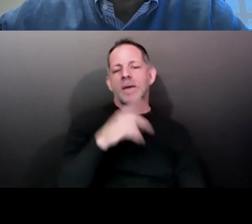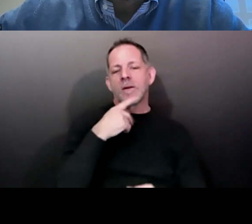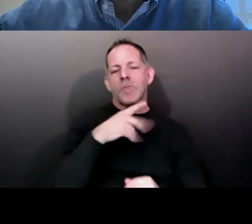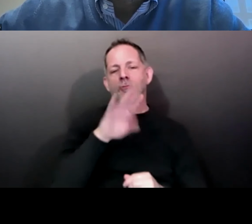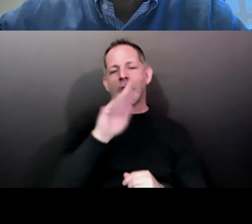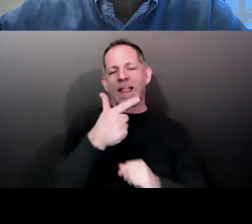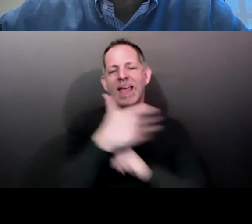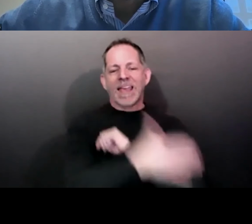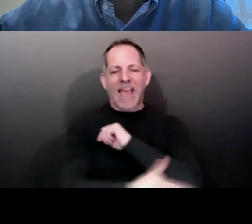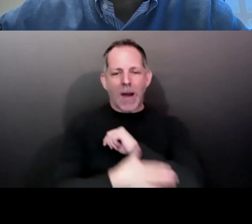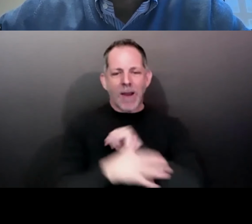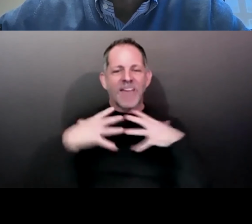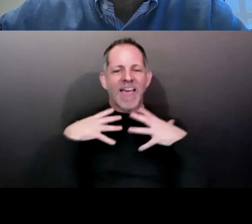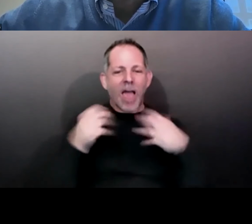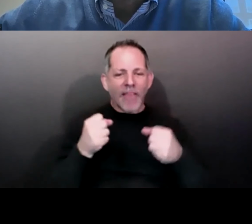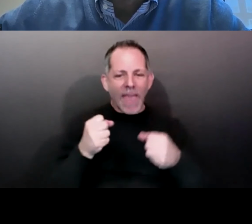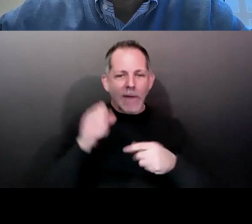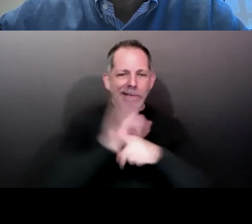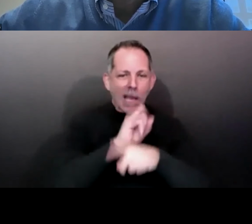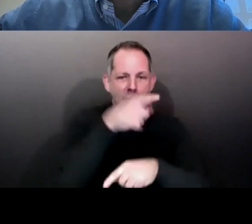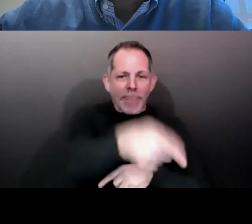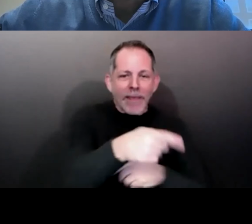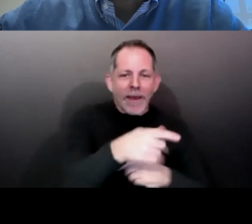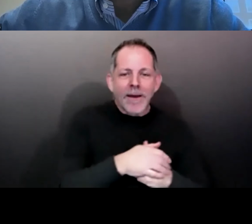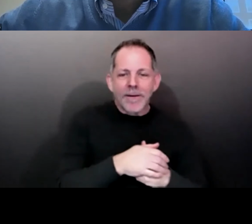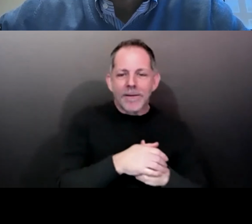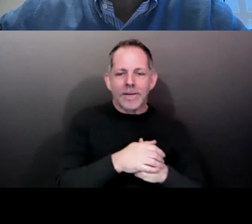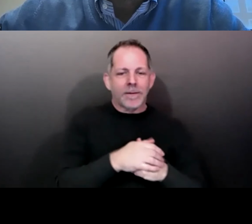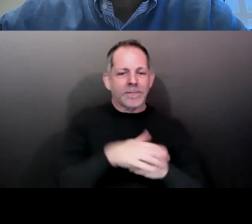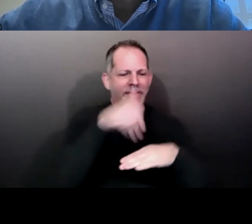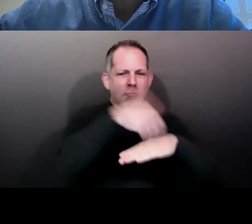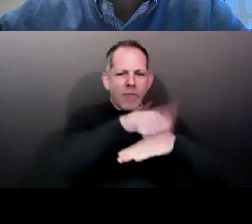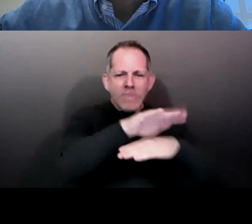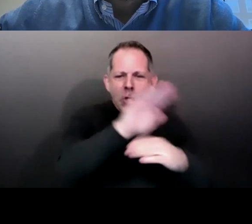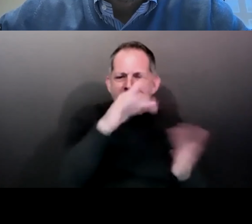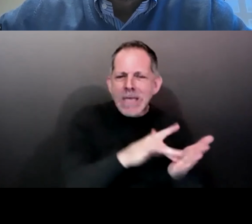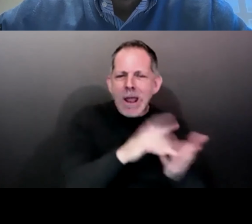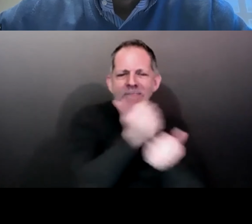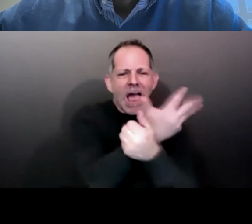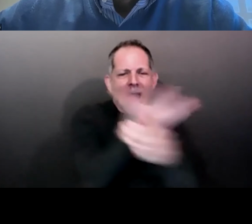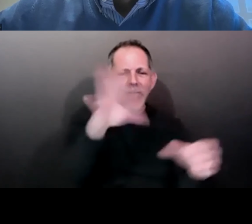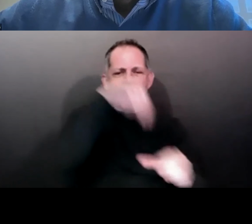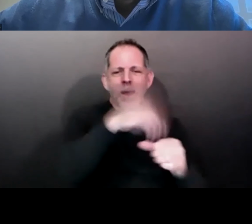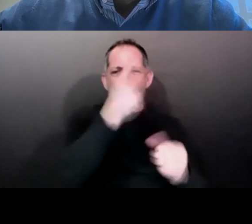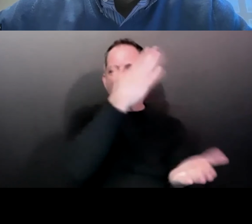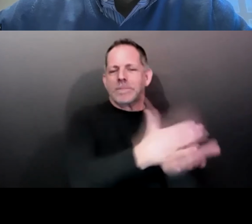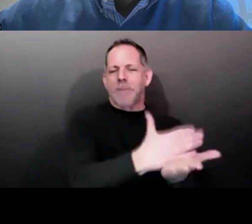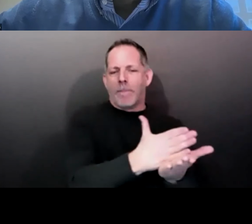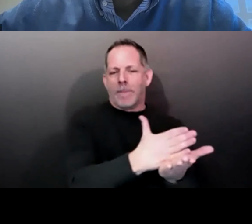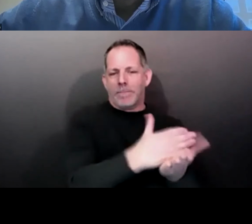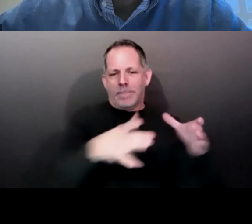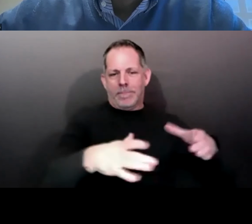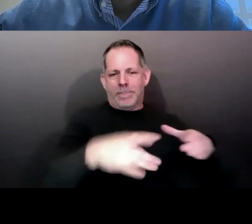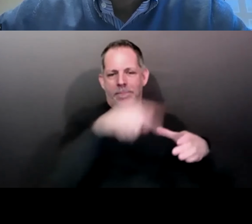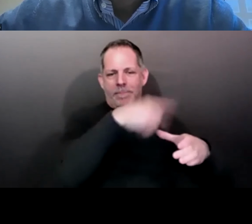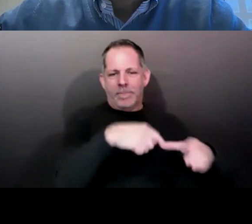that's referral centers and all that. So and I think Pierce County has more 1A